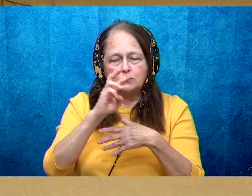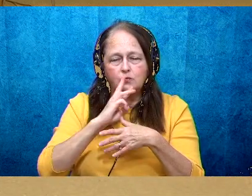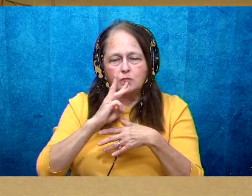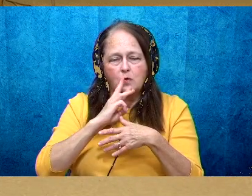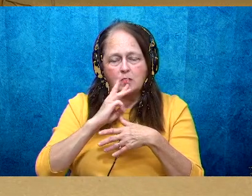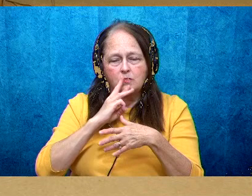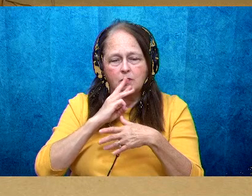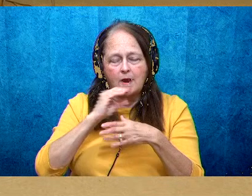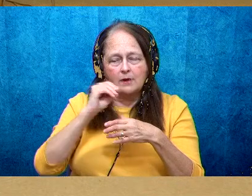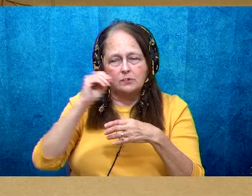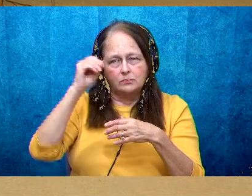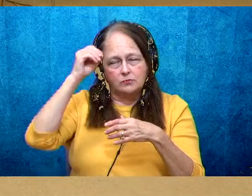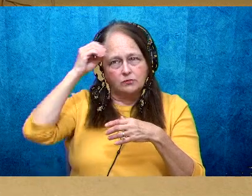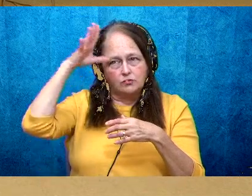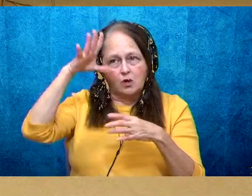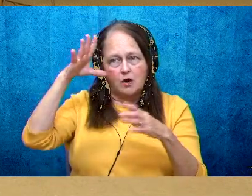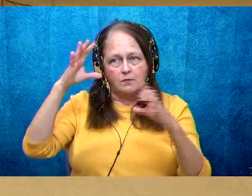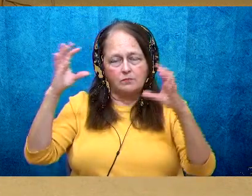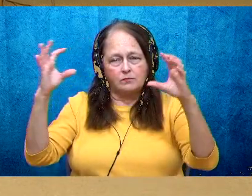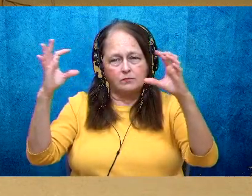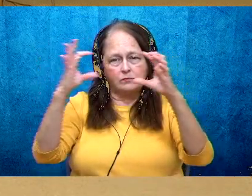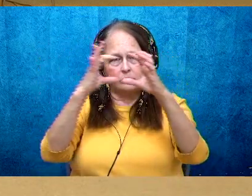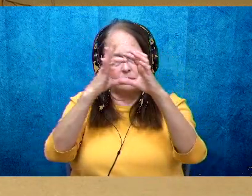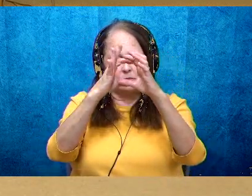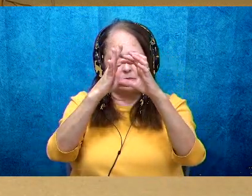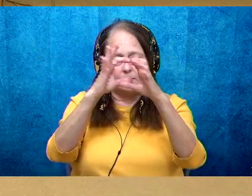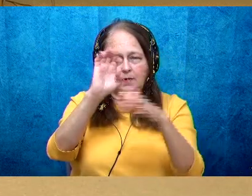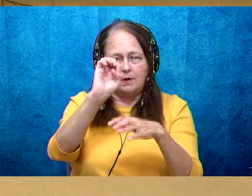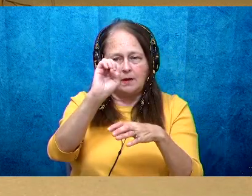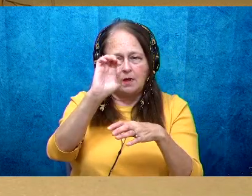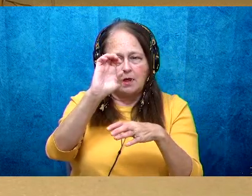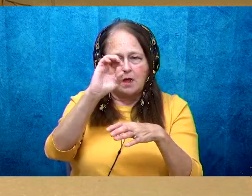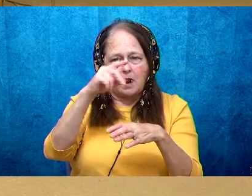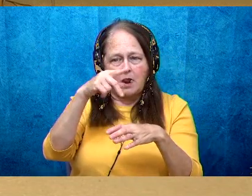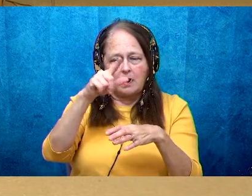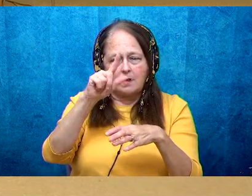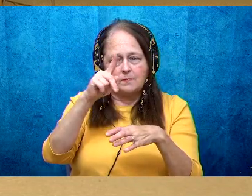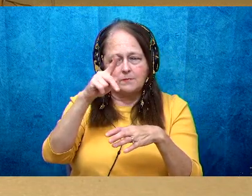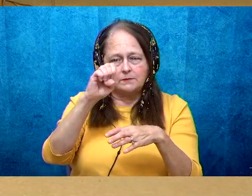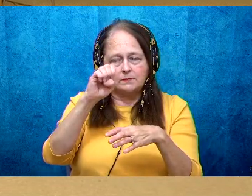let's kind of start right now. Let's talk about science journaling.